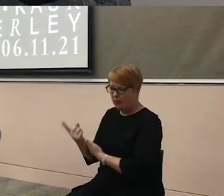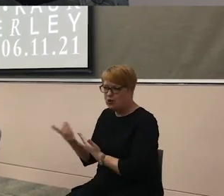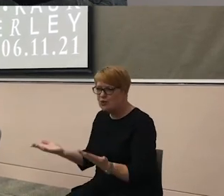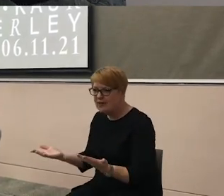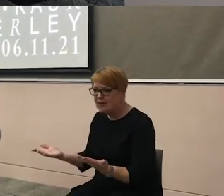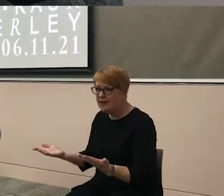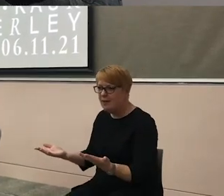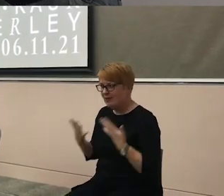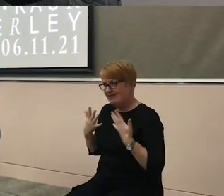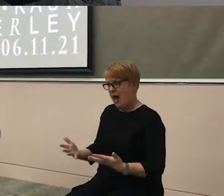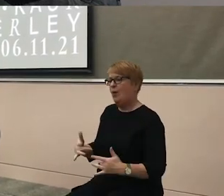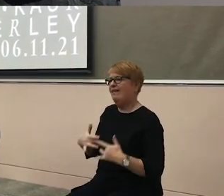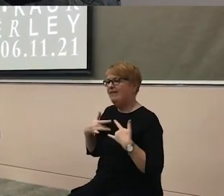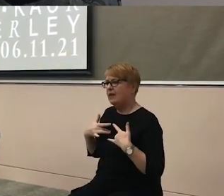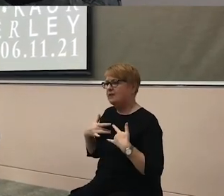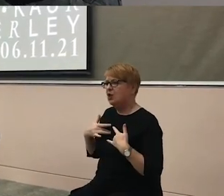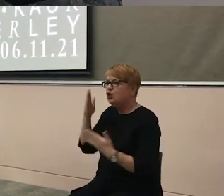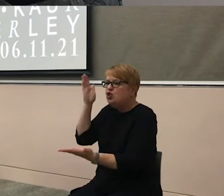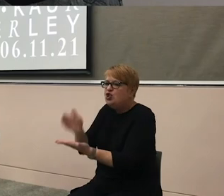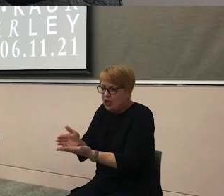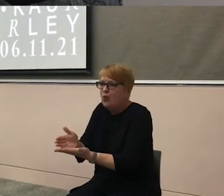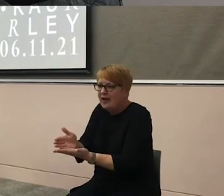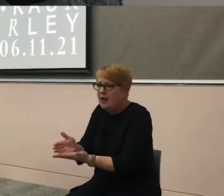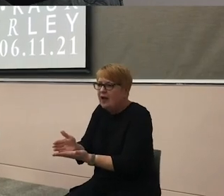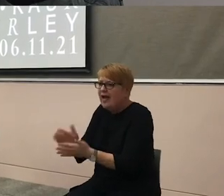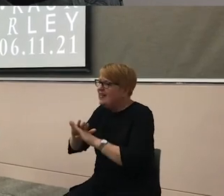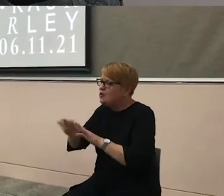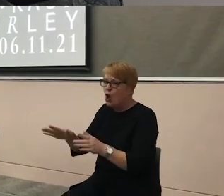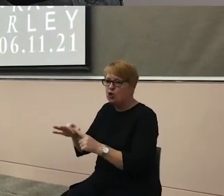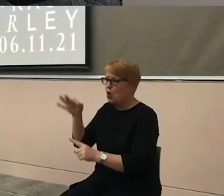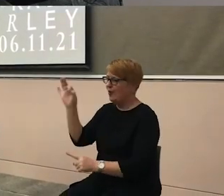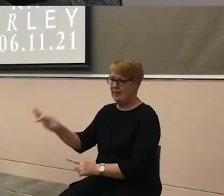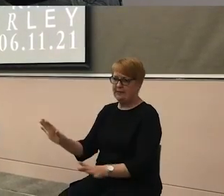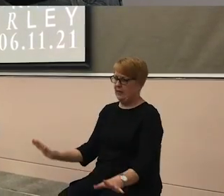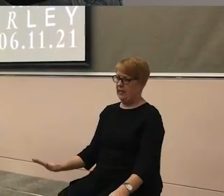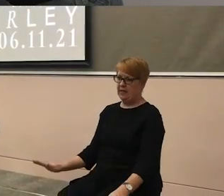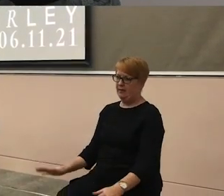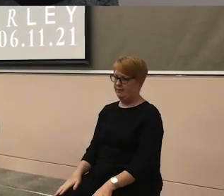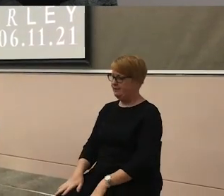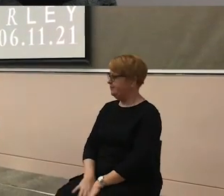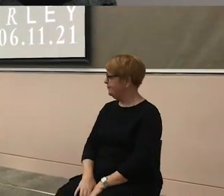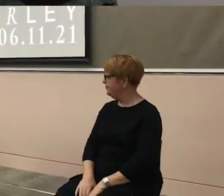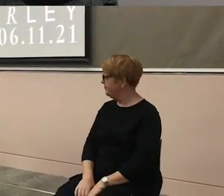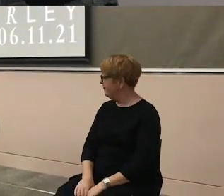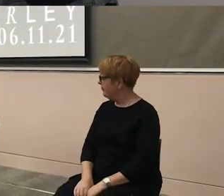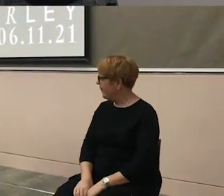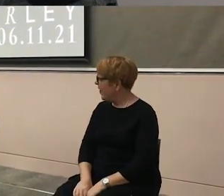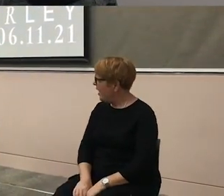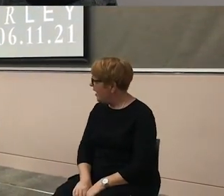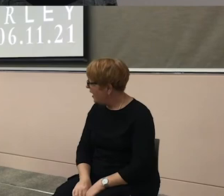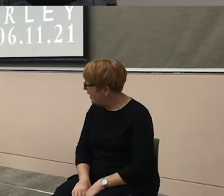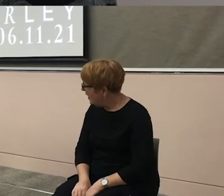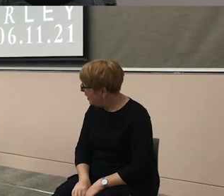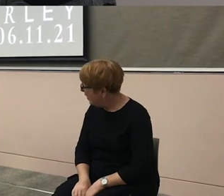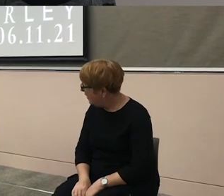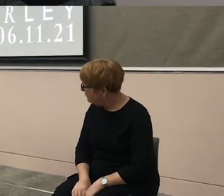felt genuine, it wasn't just tokenistic, and I think that was really important. Do you want a really practical note as well? Like, I've